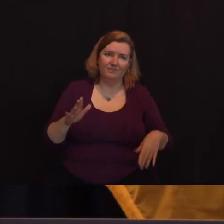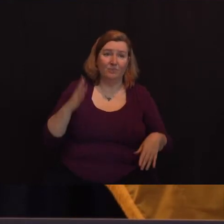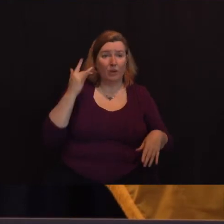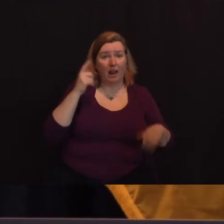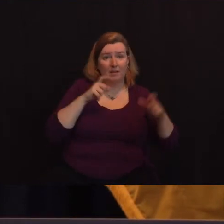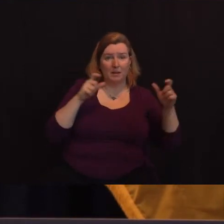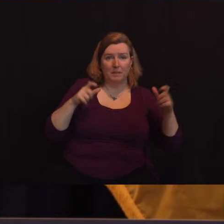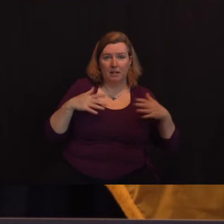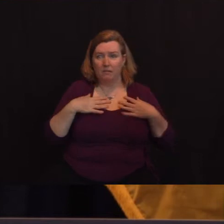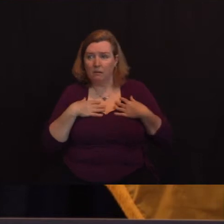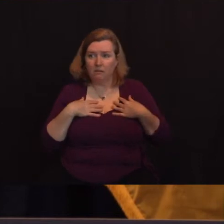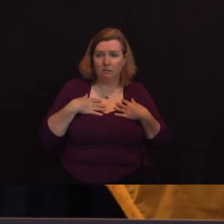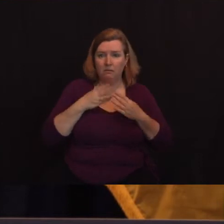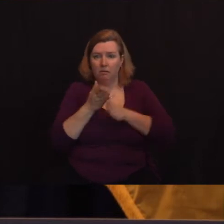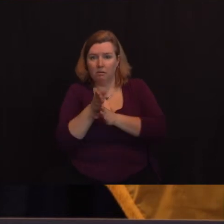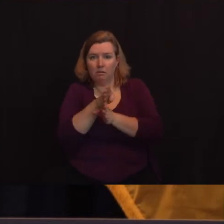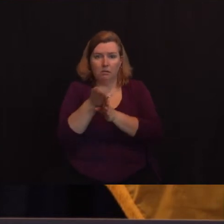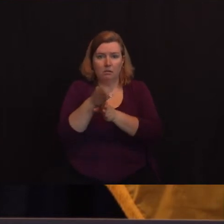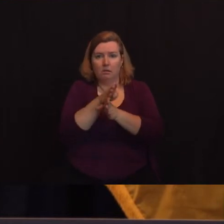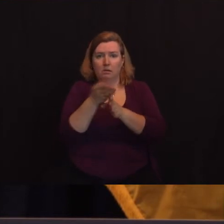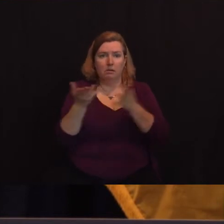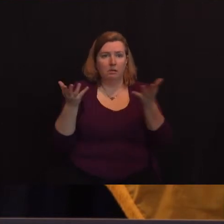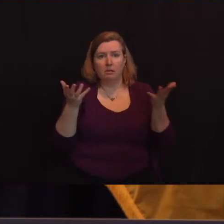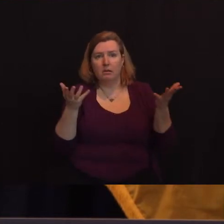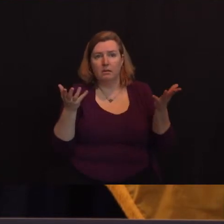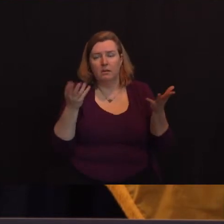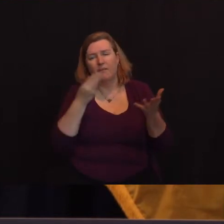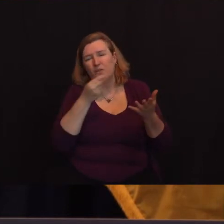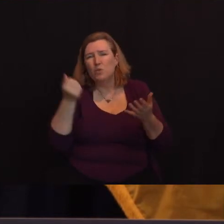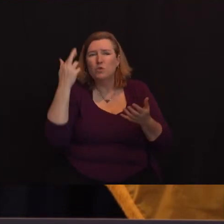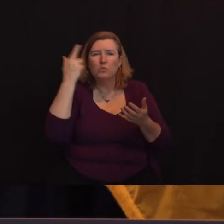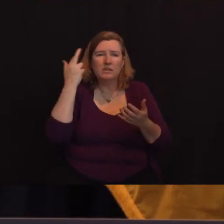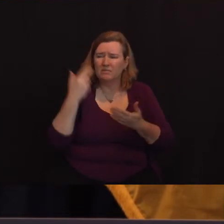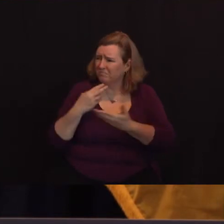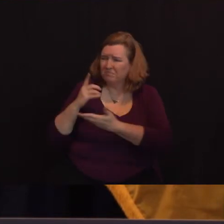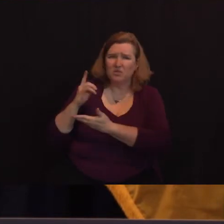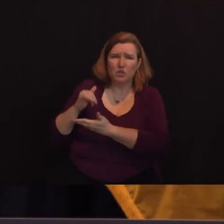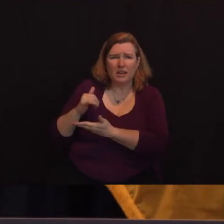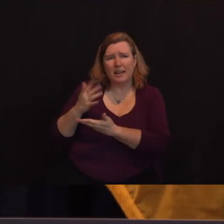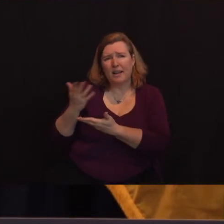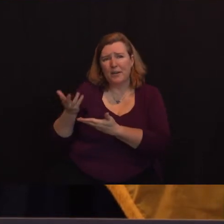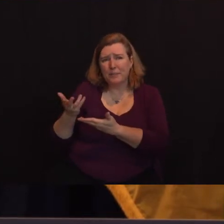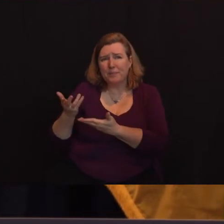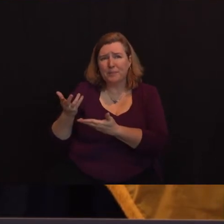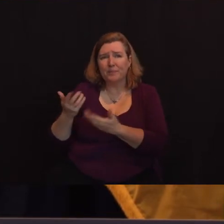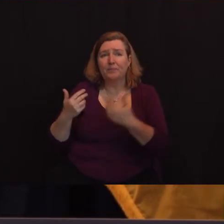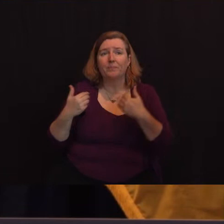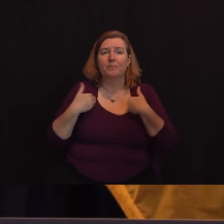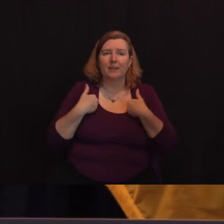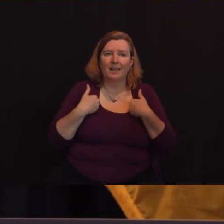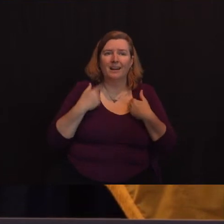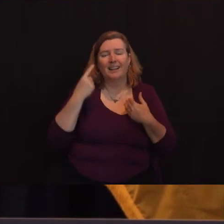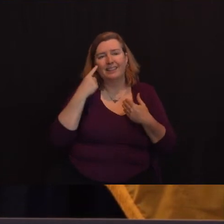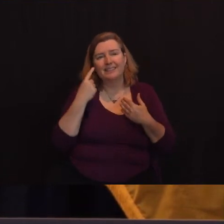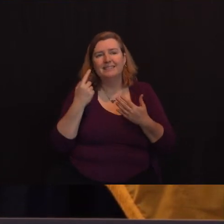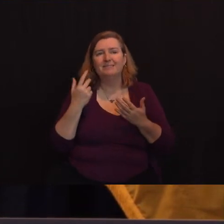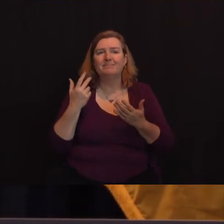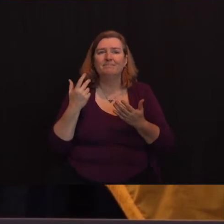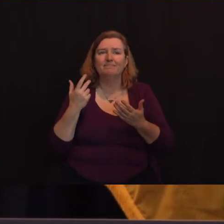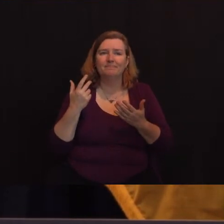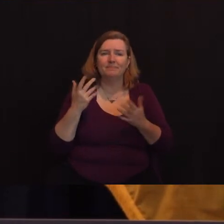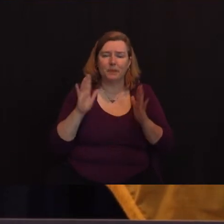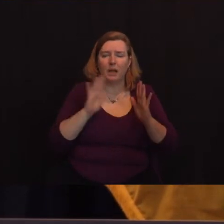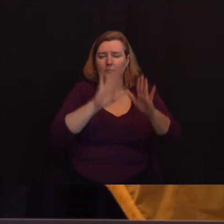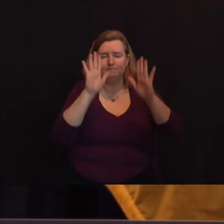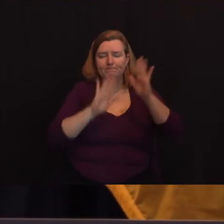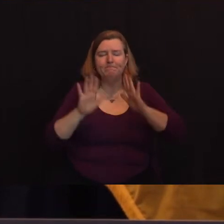a combination of reasons. Judy, you should weigh in here. I think it's some amount of folks, although this is not the